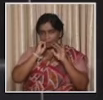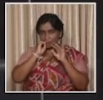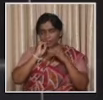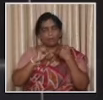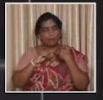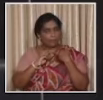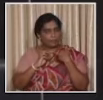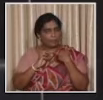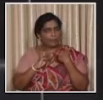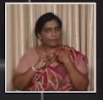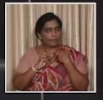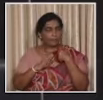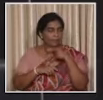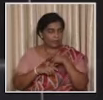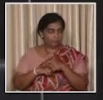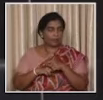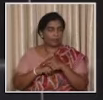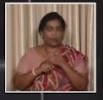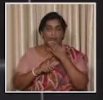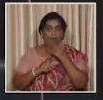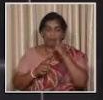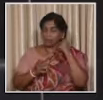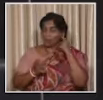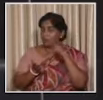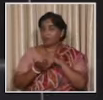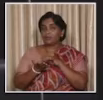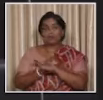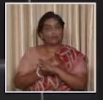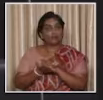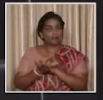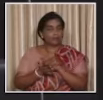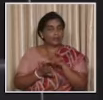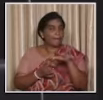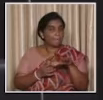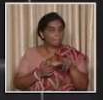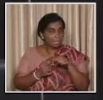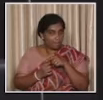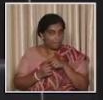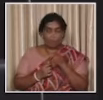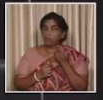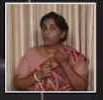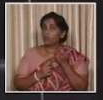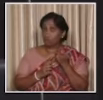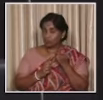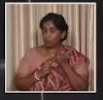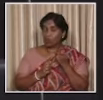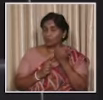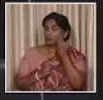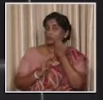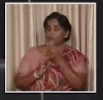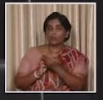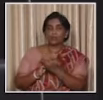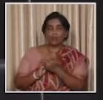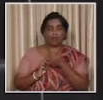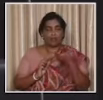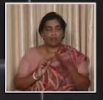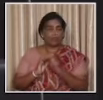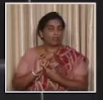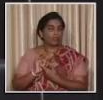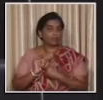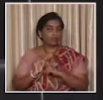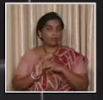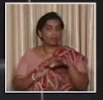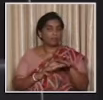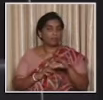on treatment plants, you see, we have to look for some cost-effective new technologies. I think